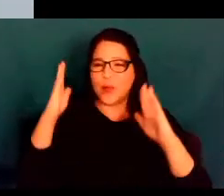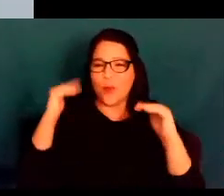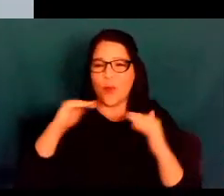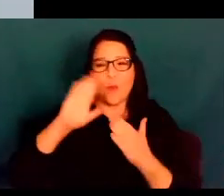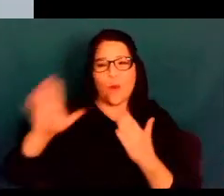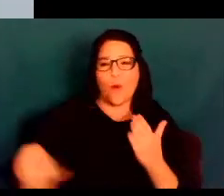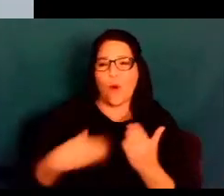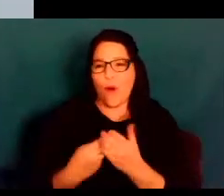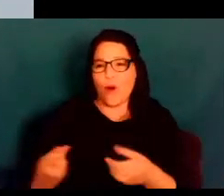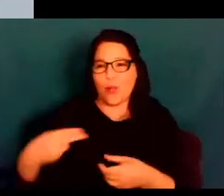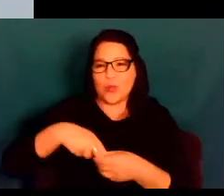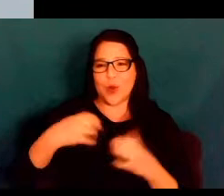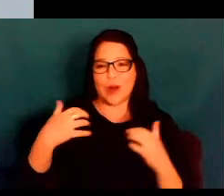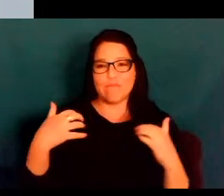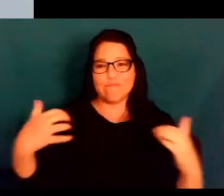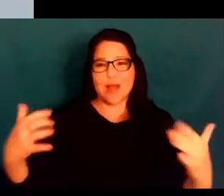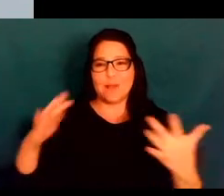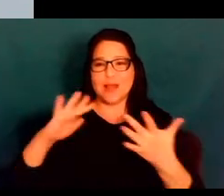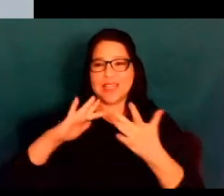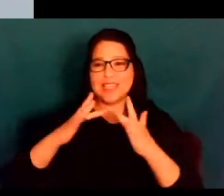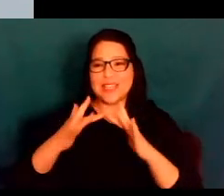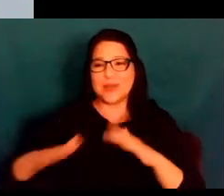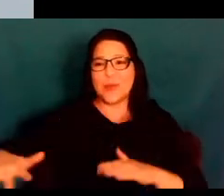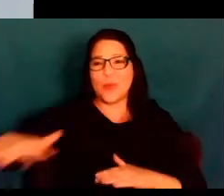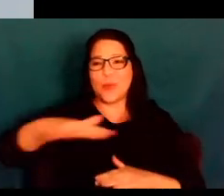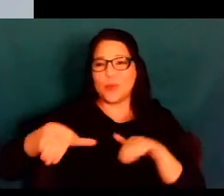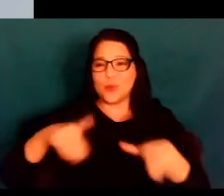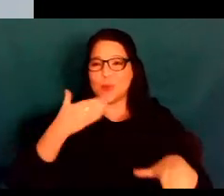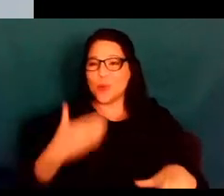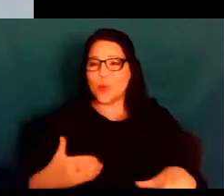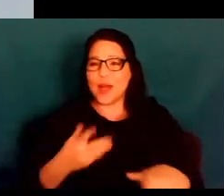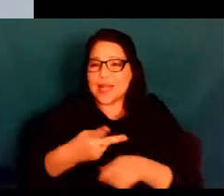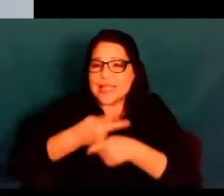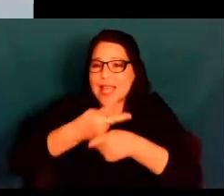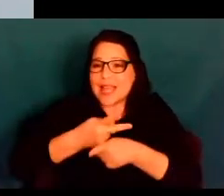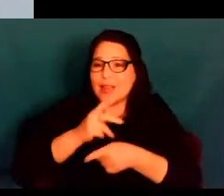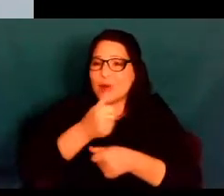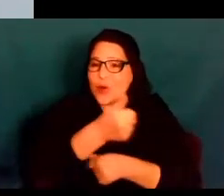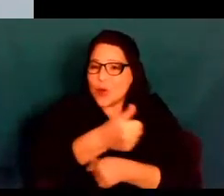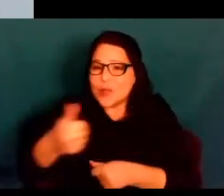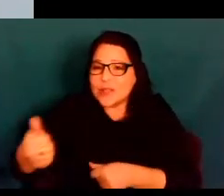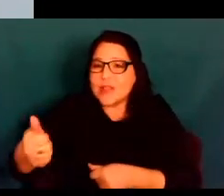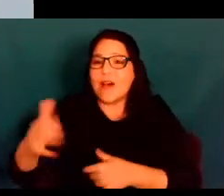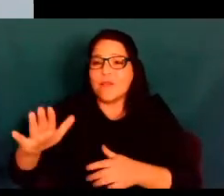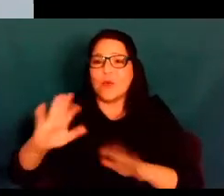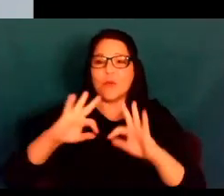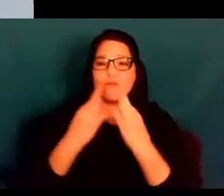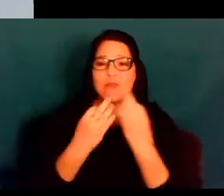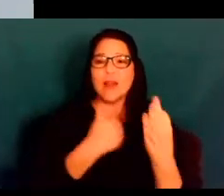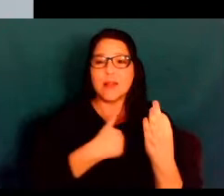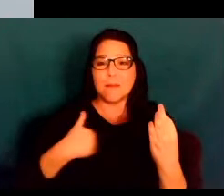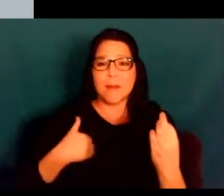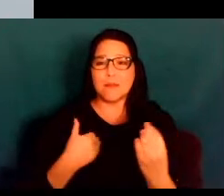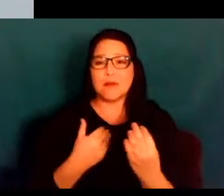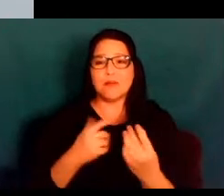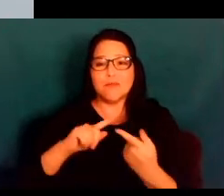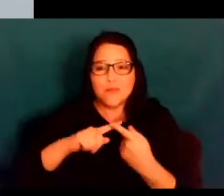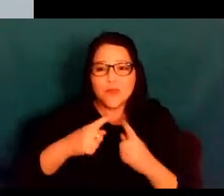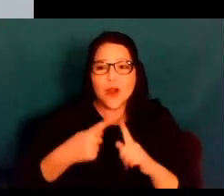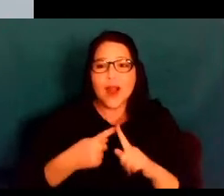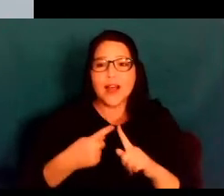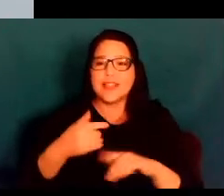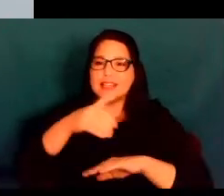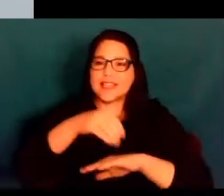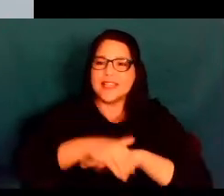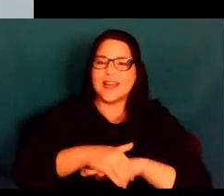all of you joining us in this digital space are doing well, taking care of yourselves, your loved ones, and that this evening's program brings some